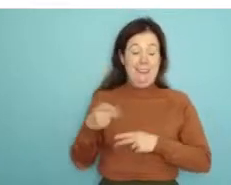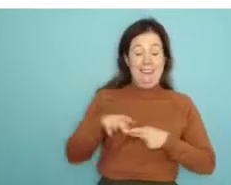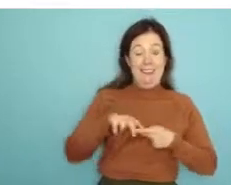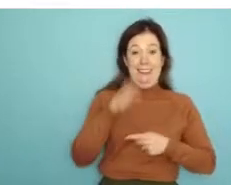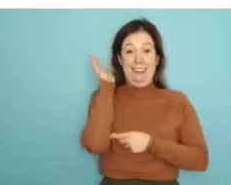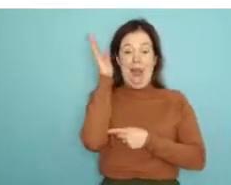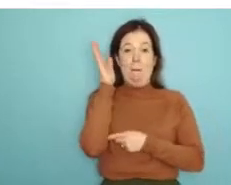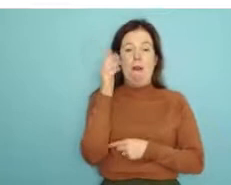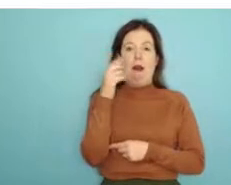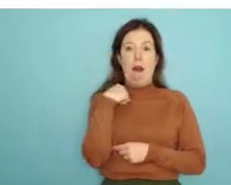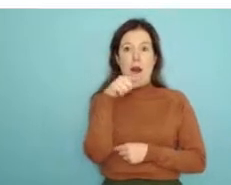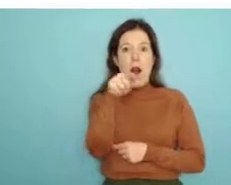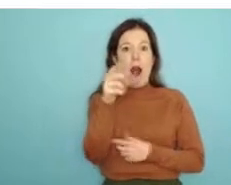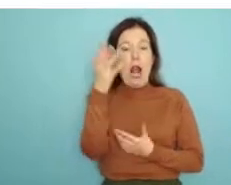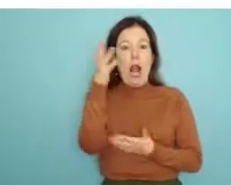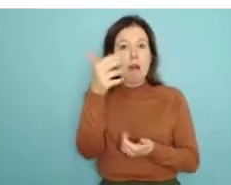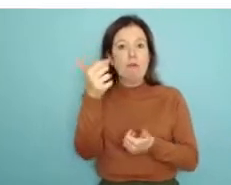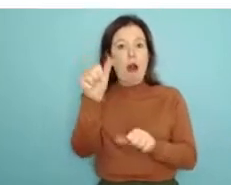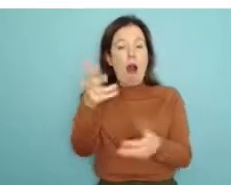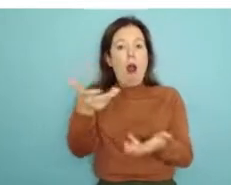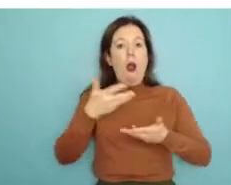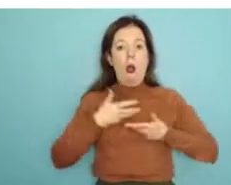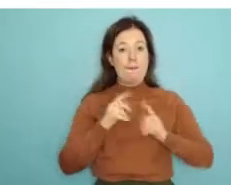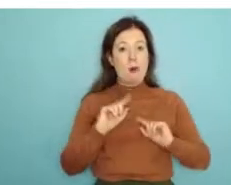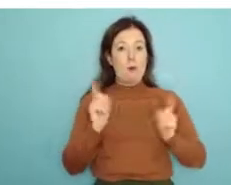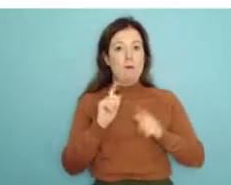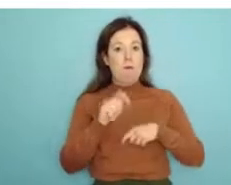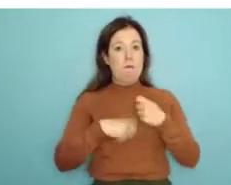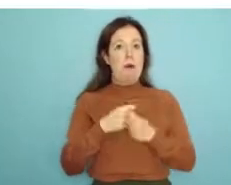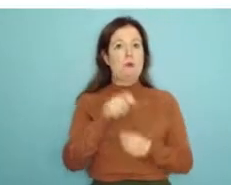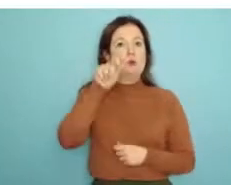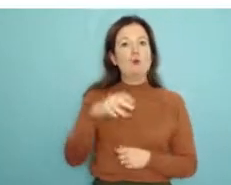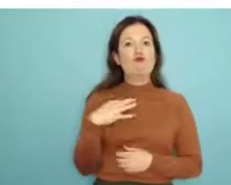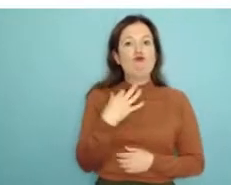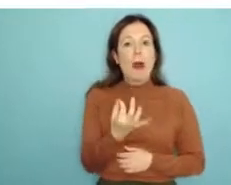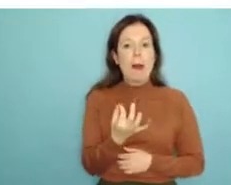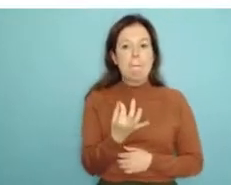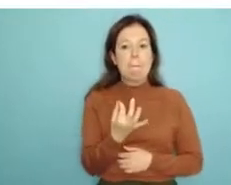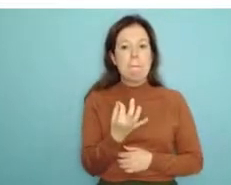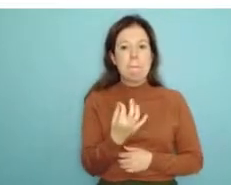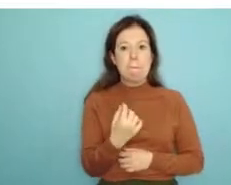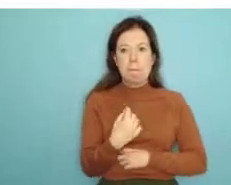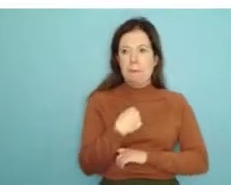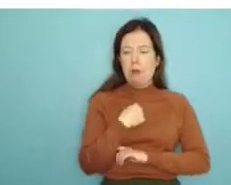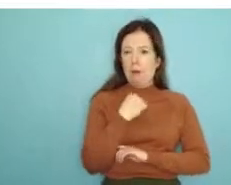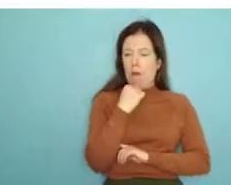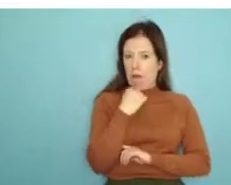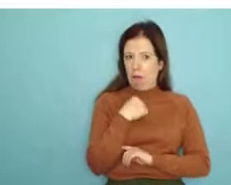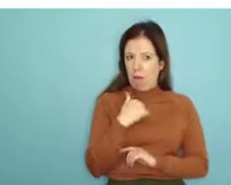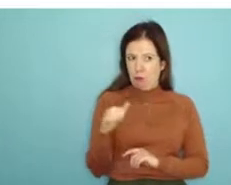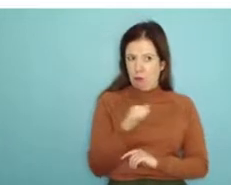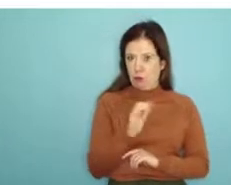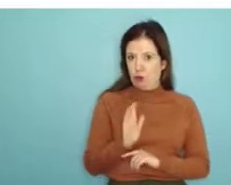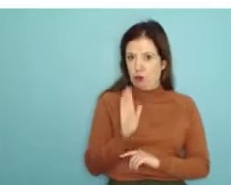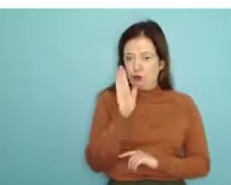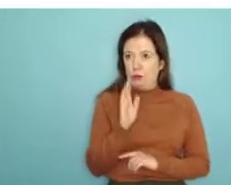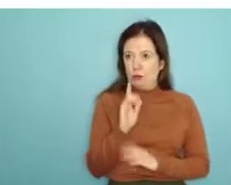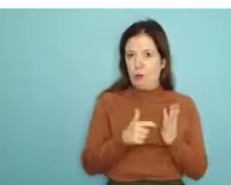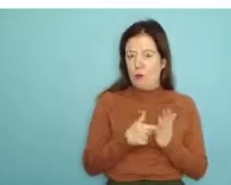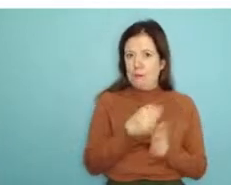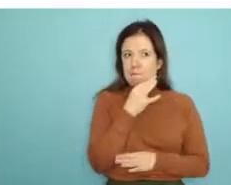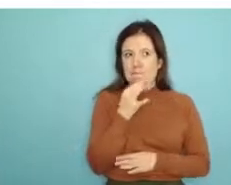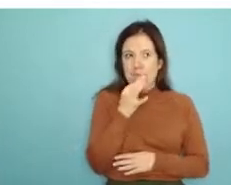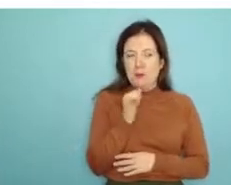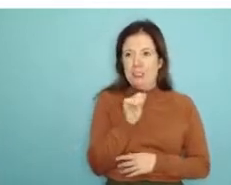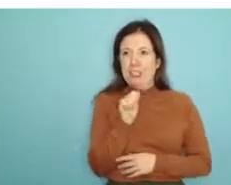us the opportunity to become a student rep. I was sat there thinking, should I put my hand up? Should I not? And no